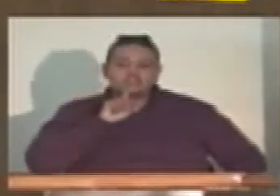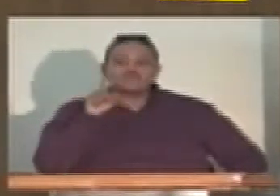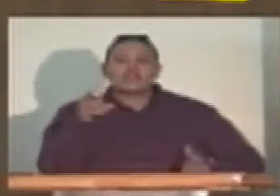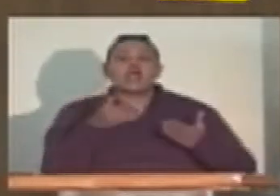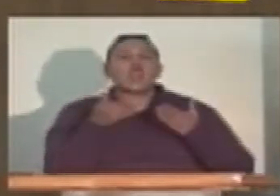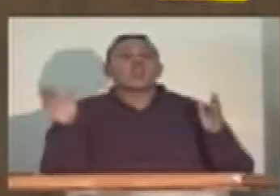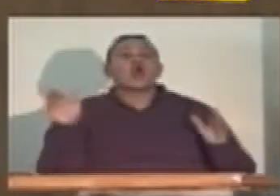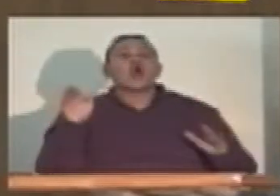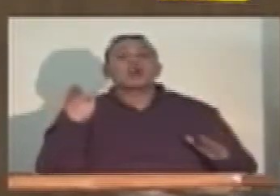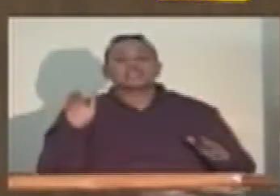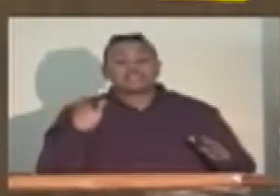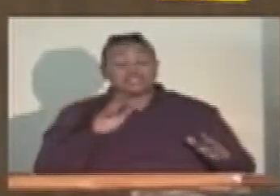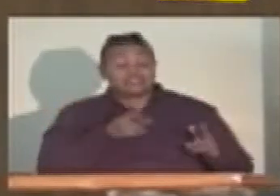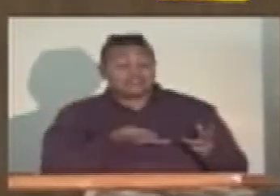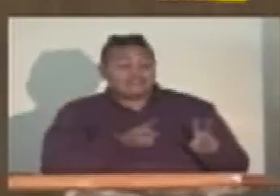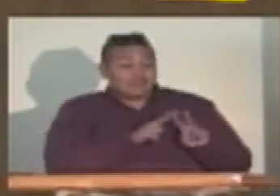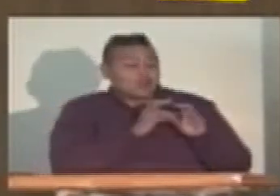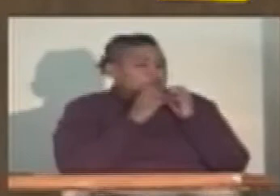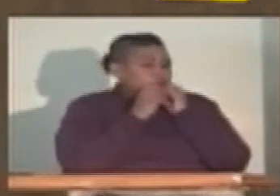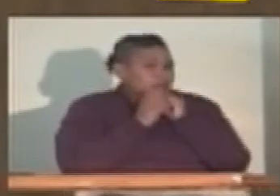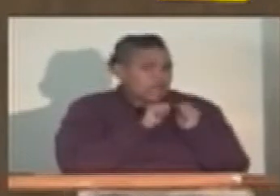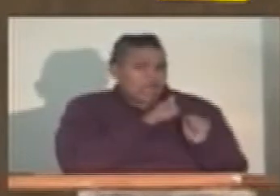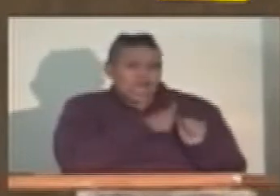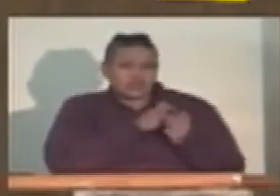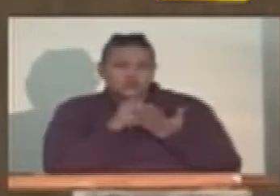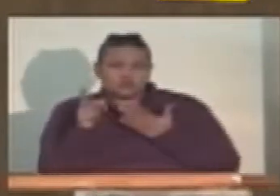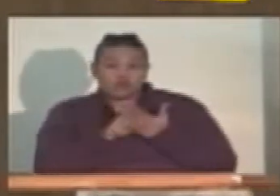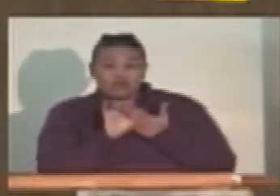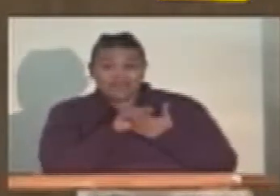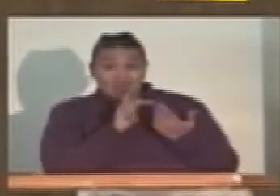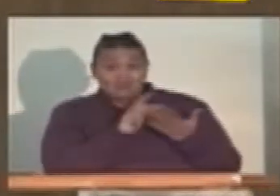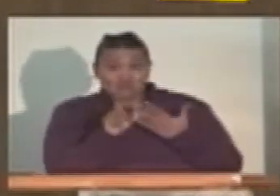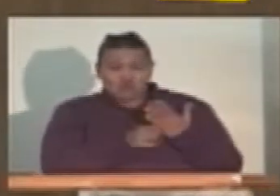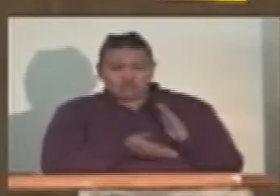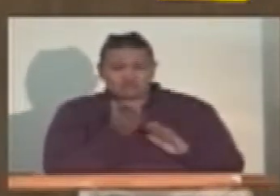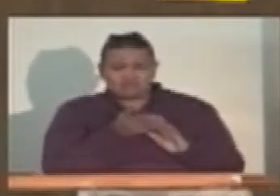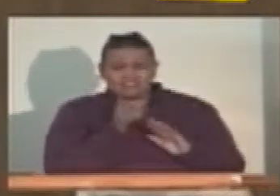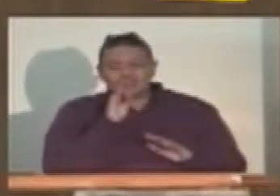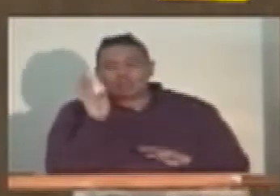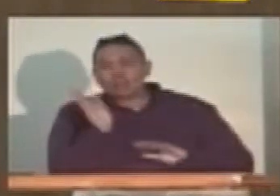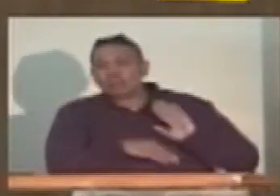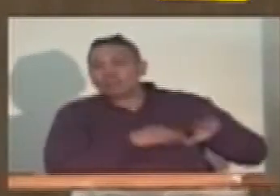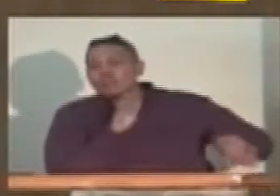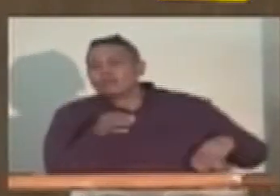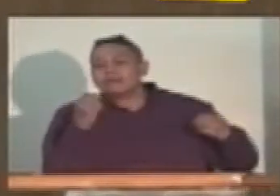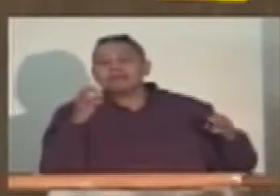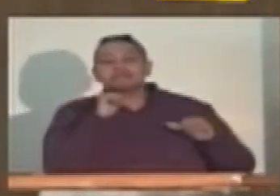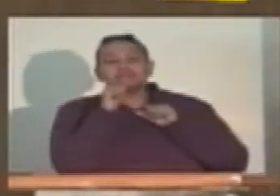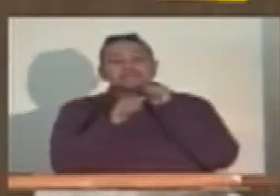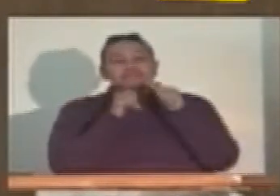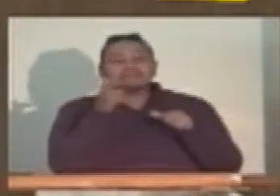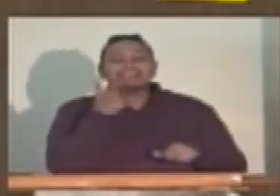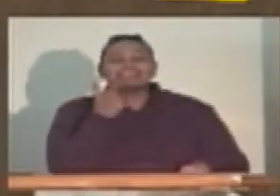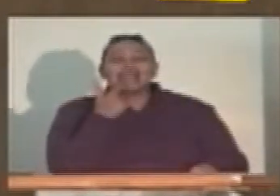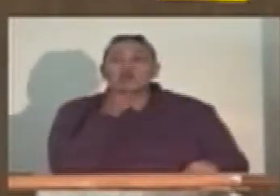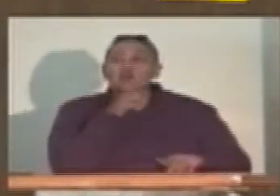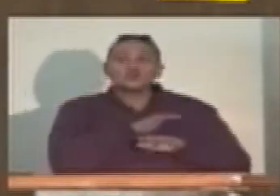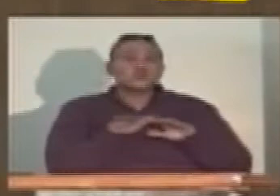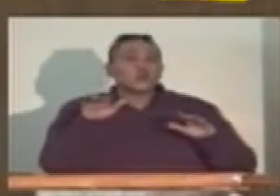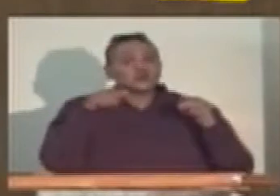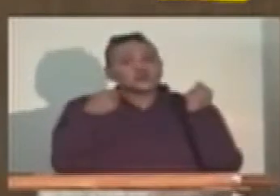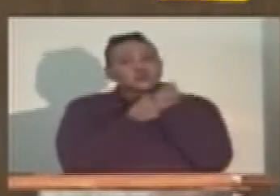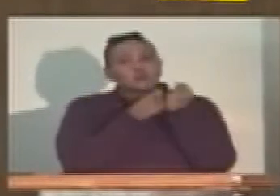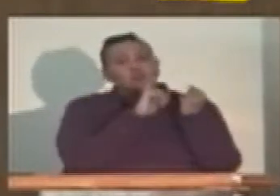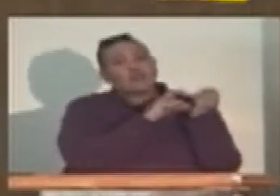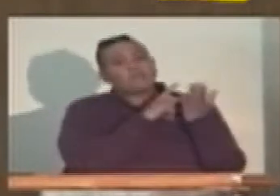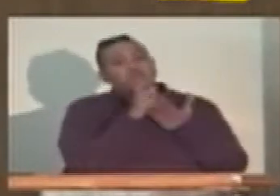launched the Values and Attitudes Program. This program was aborted by many naysayers who did not support the